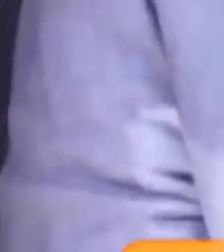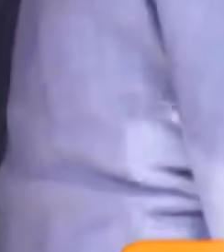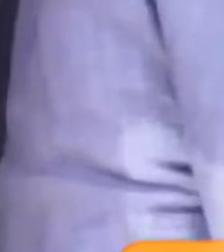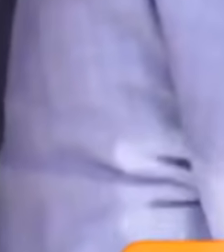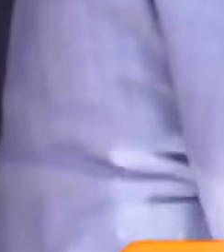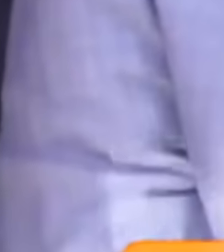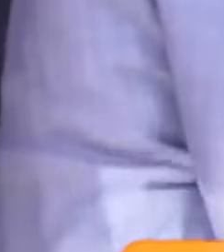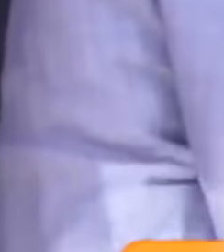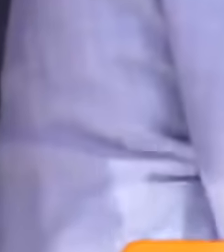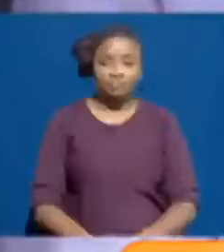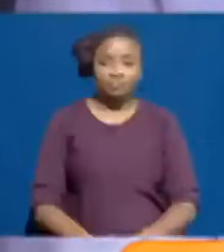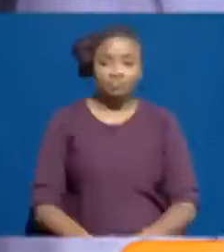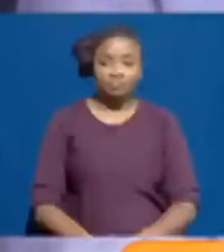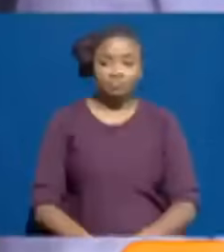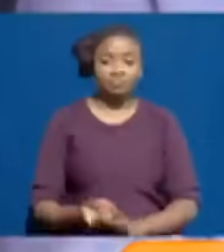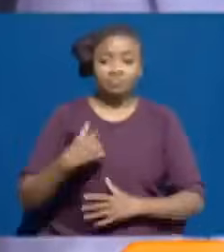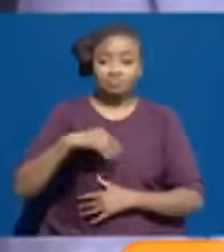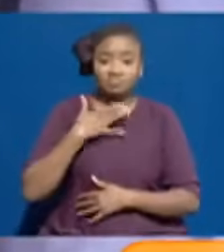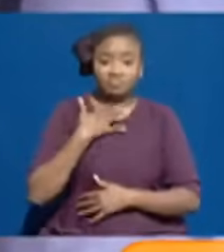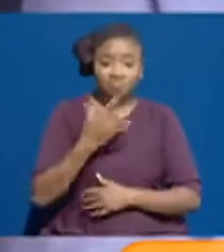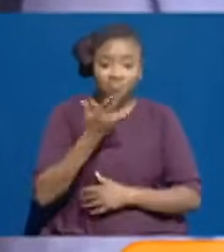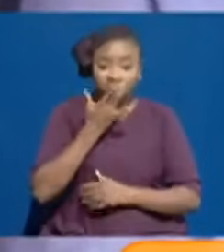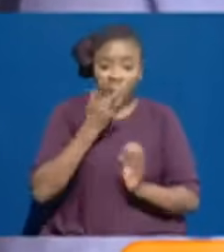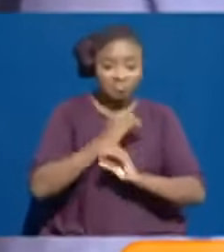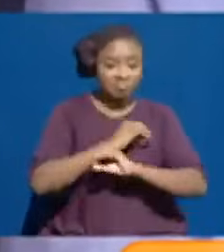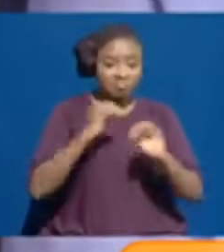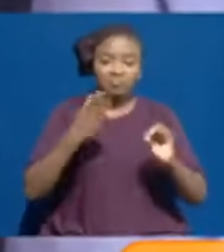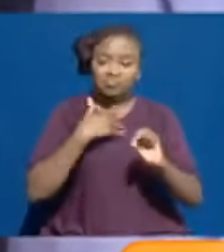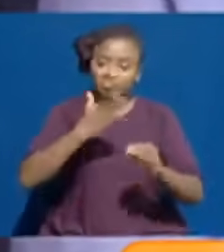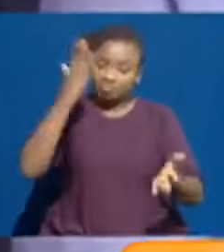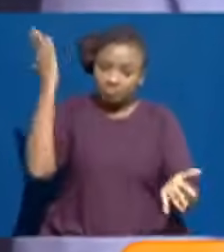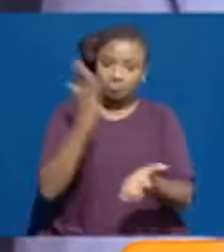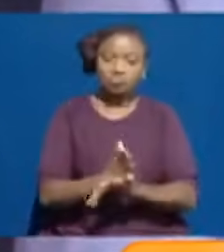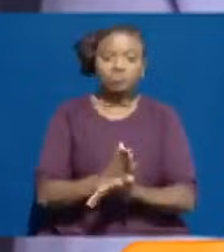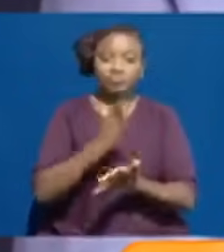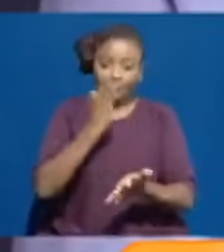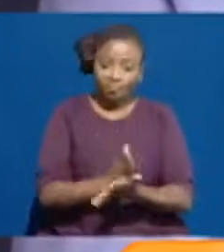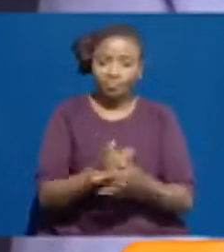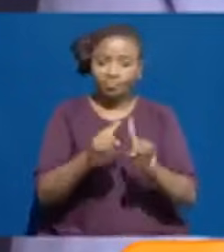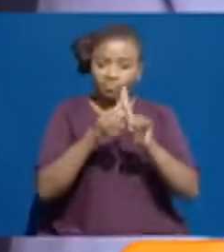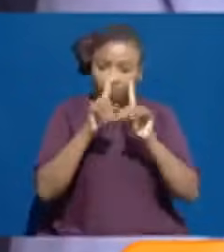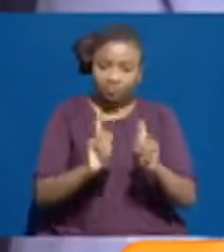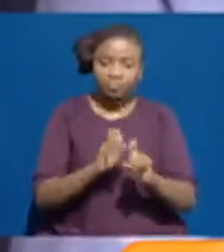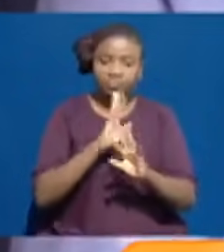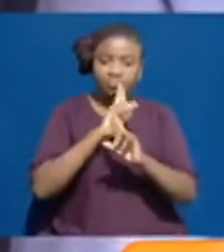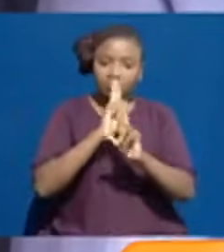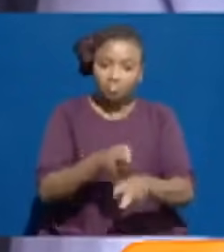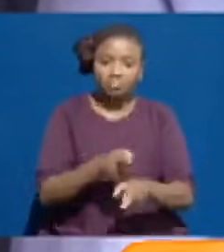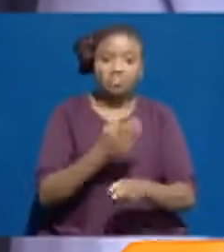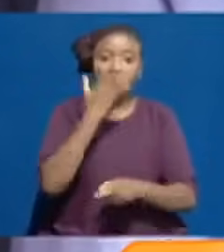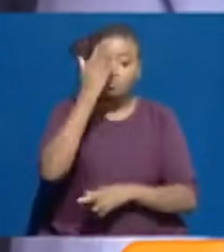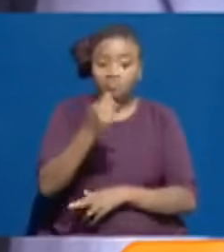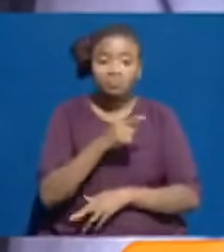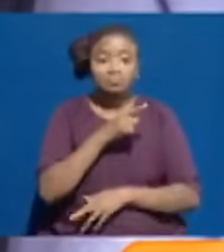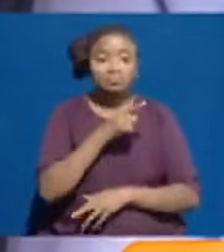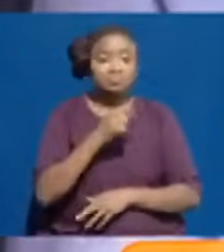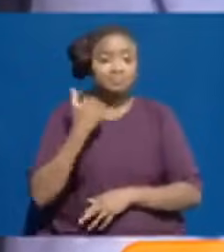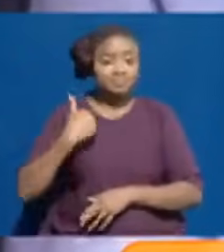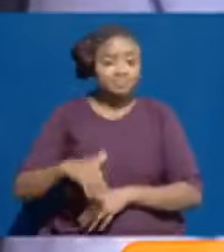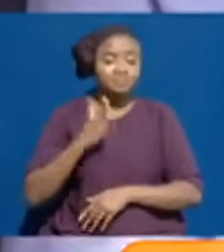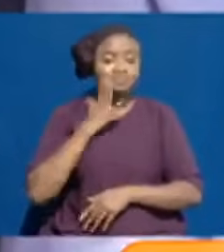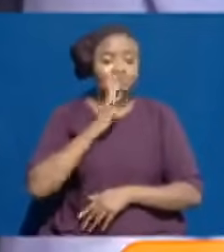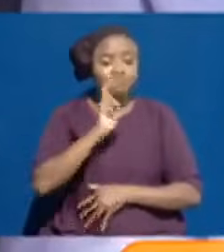favors. We want justice for our children, the true mark, the true reflection of the abilities of our children. It's so hurting when the mother sits